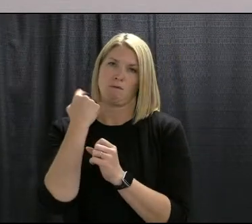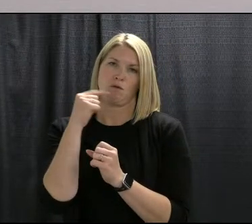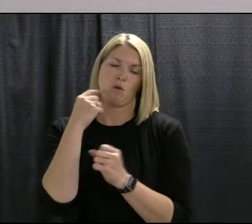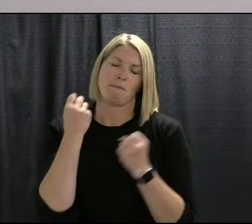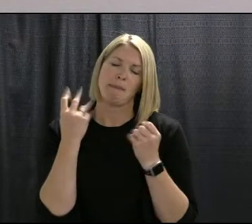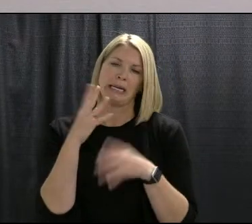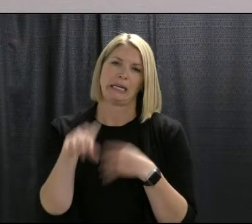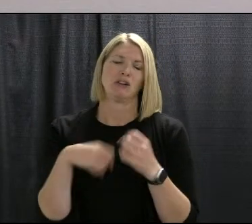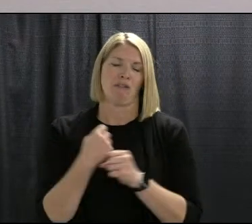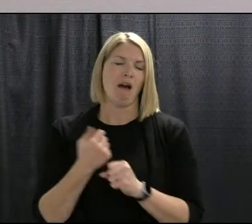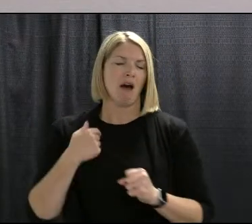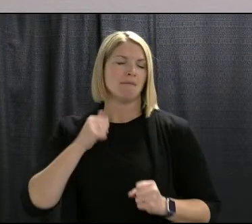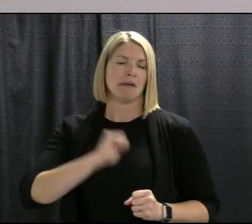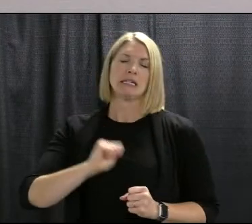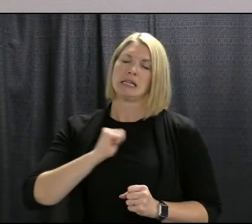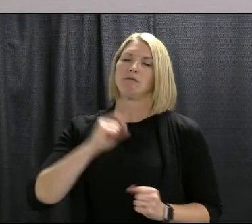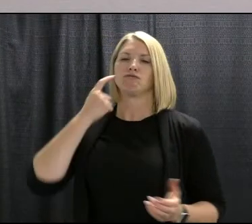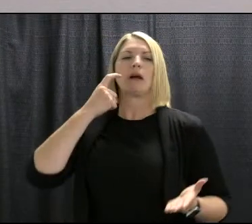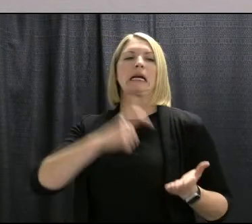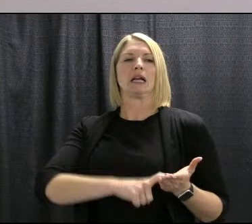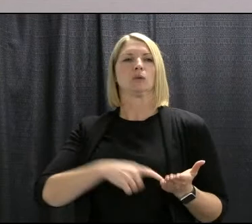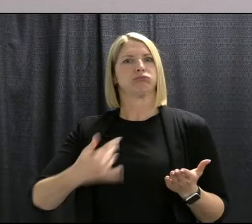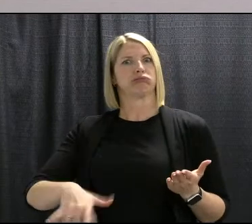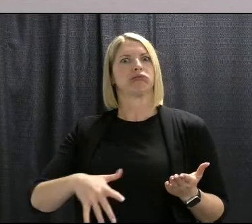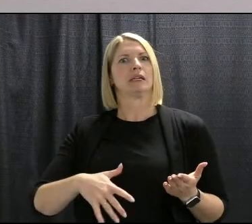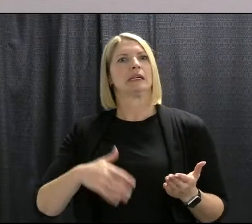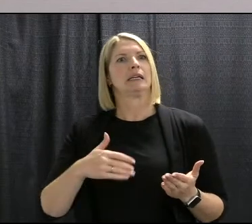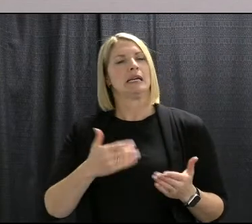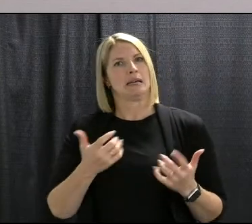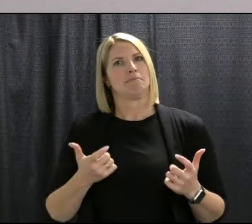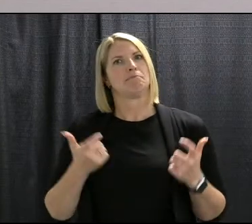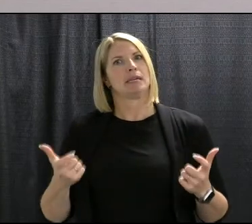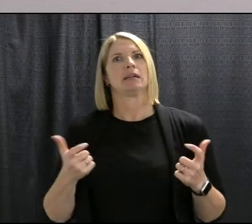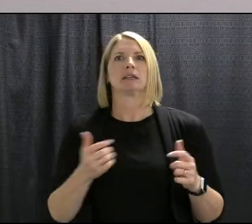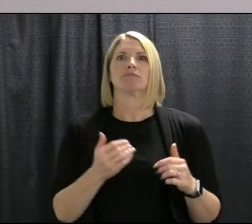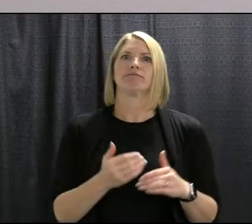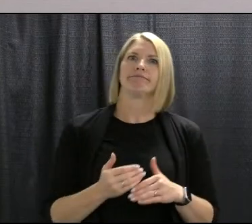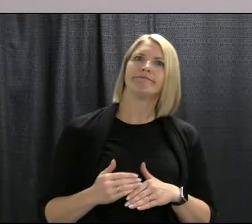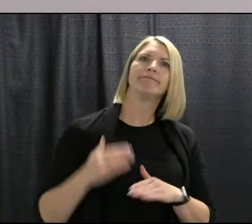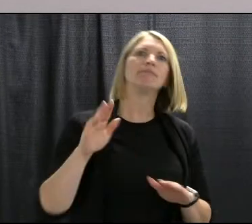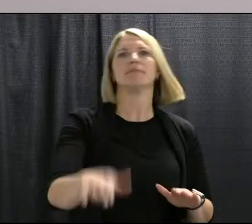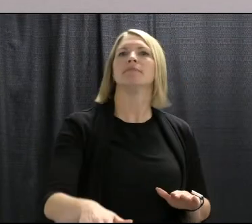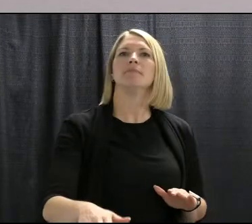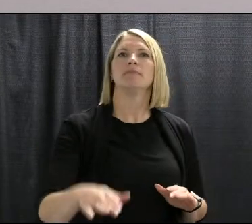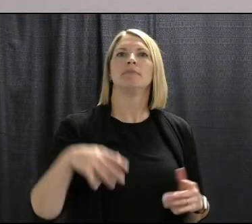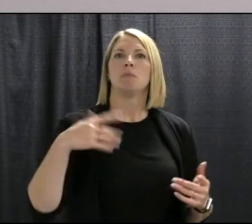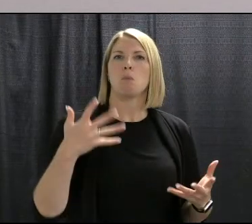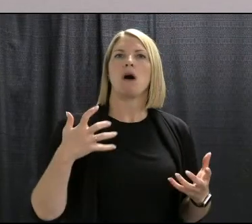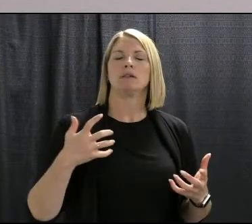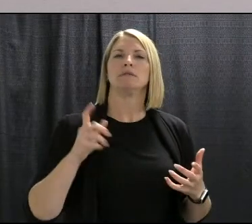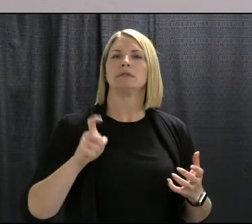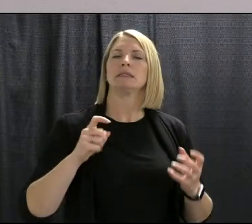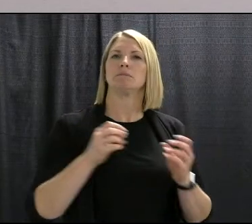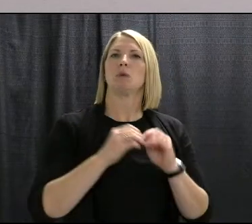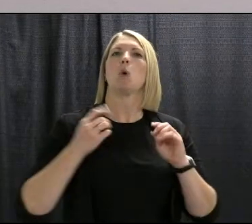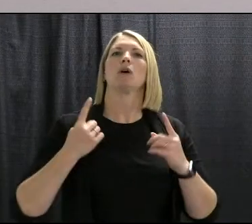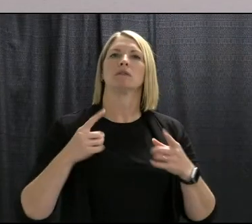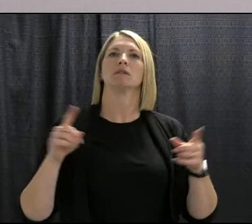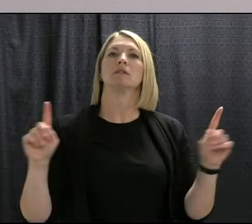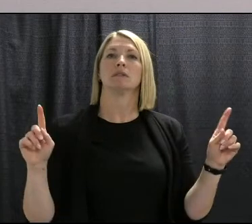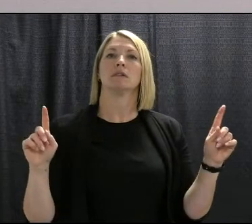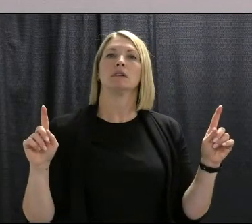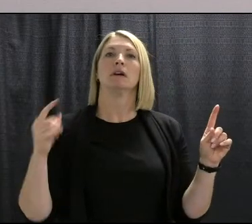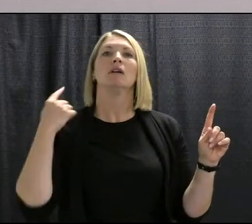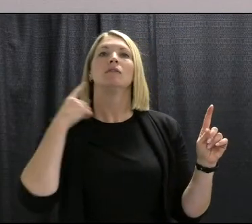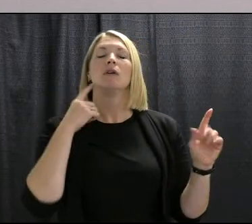big advancements and improvements, and we need to continue to make more advancements and improvements to ensure to